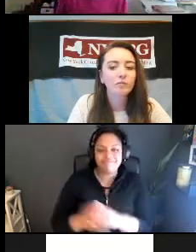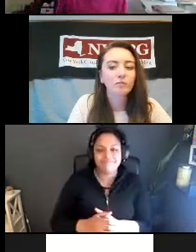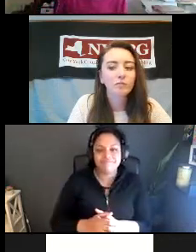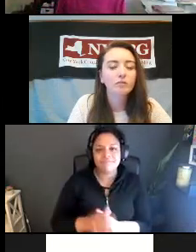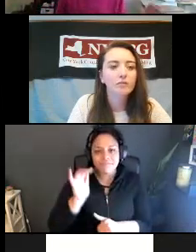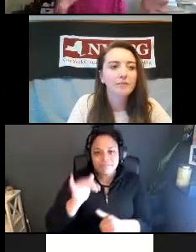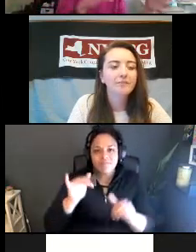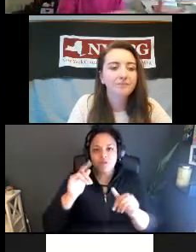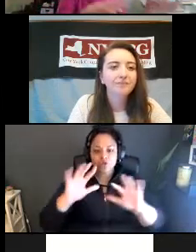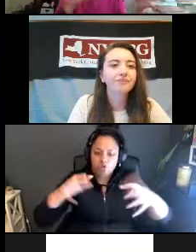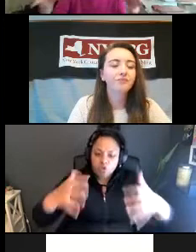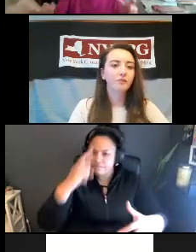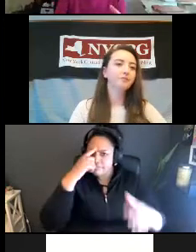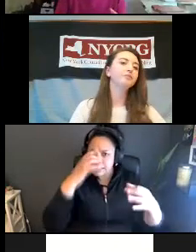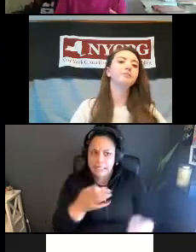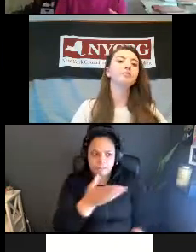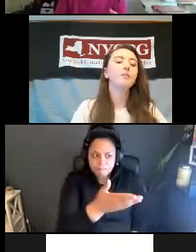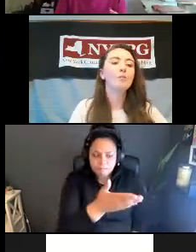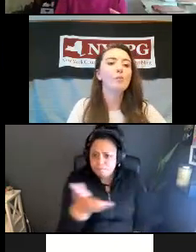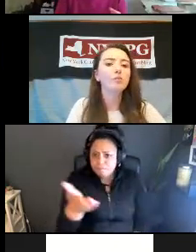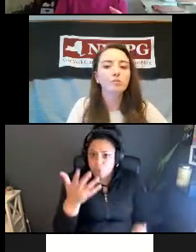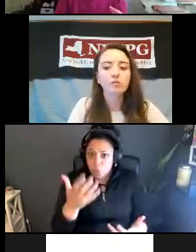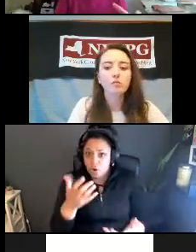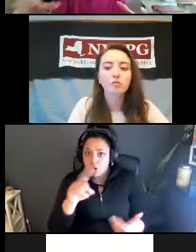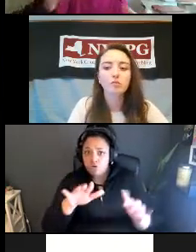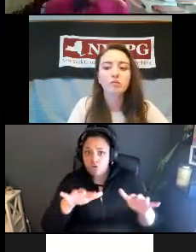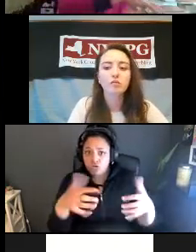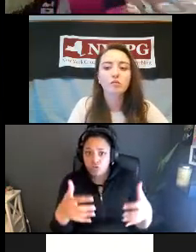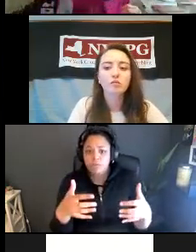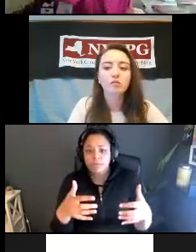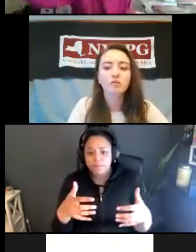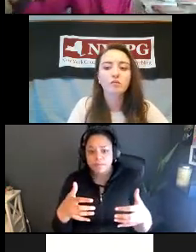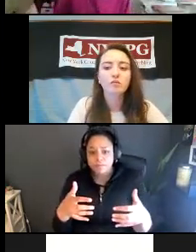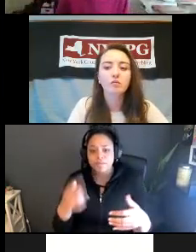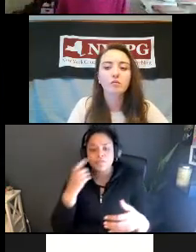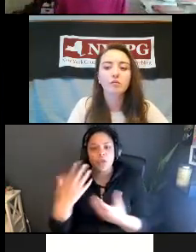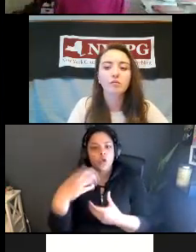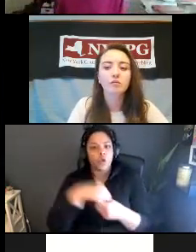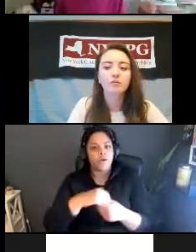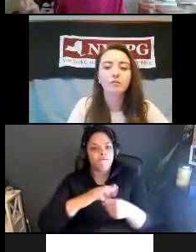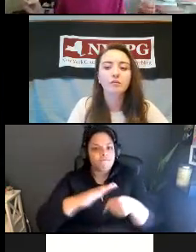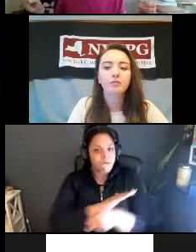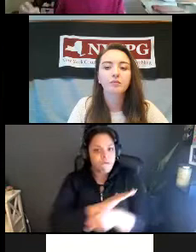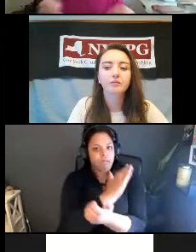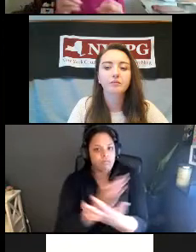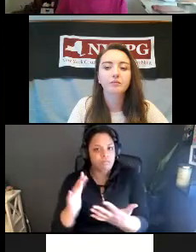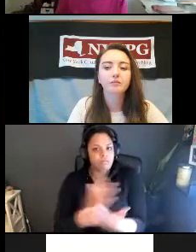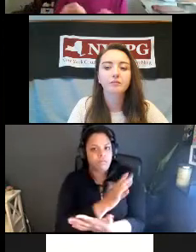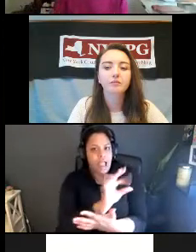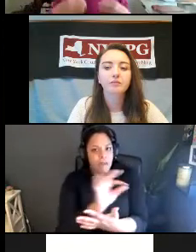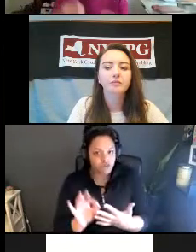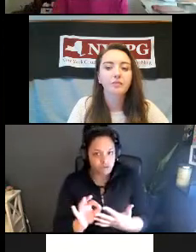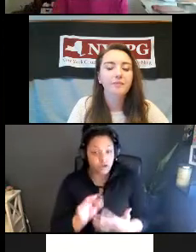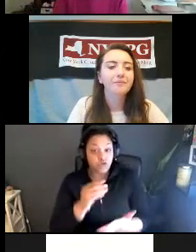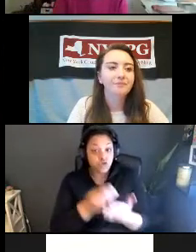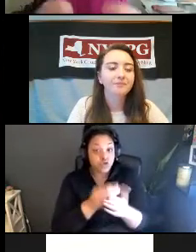group decision. Do we want the group to include this full range of options? If you can get the group to